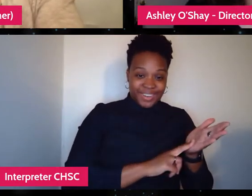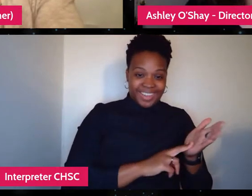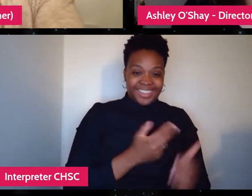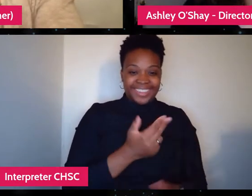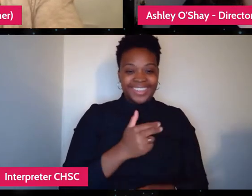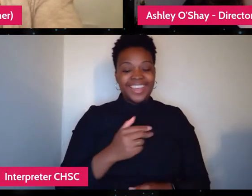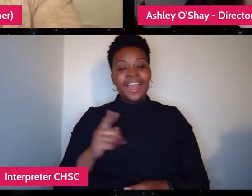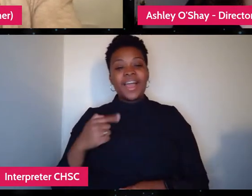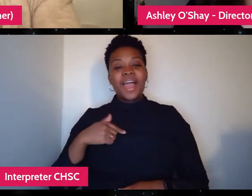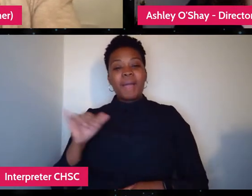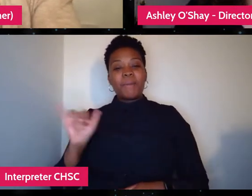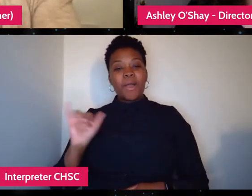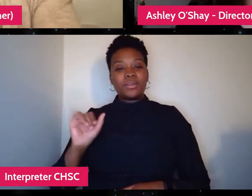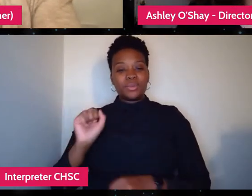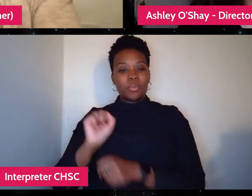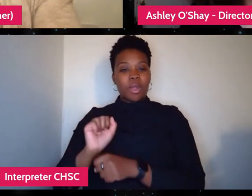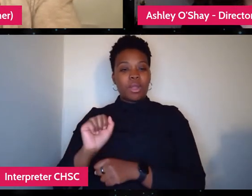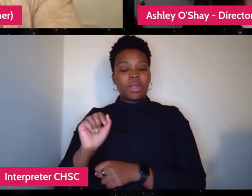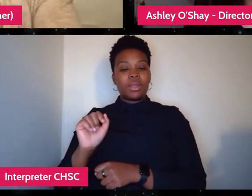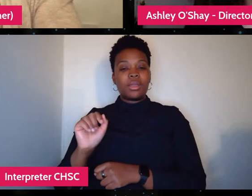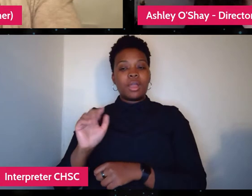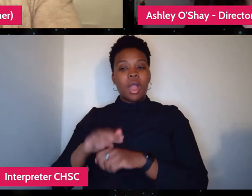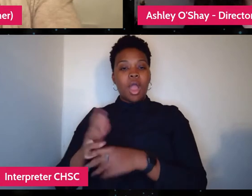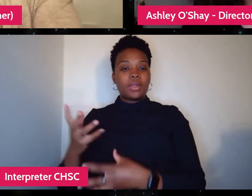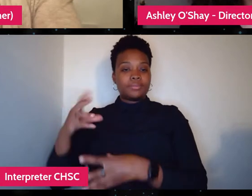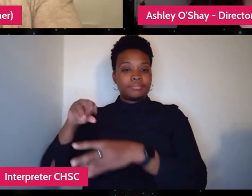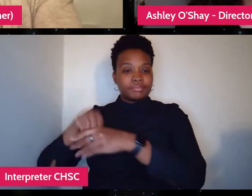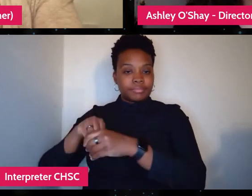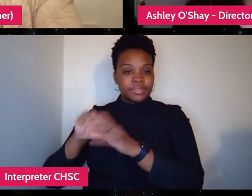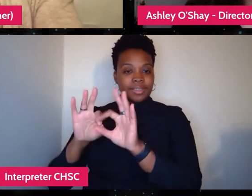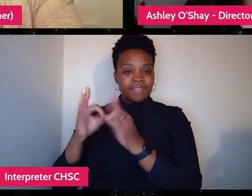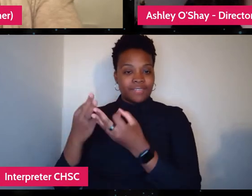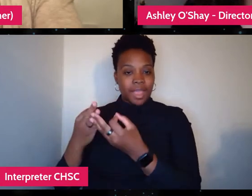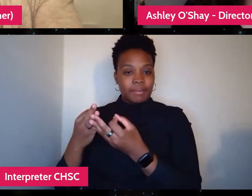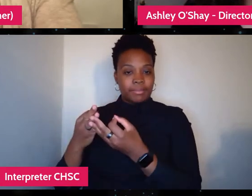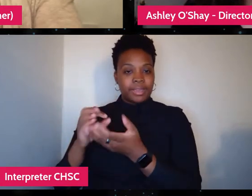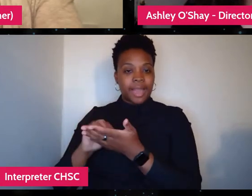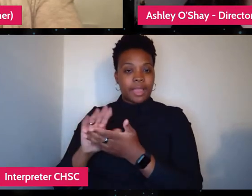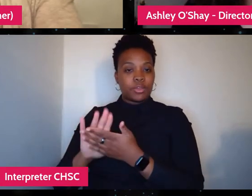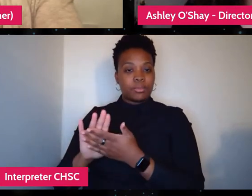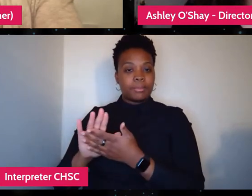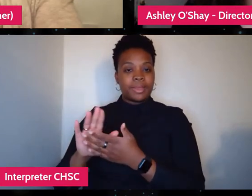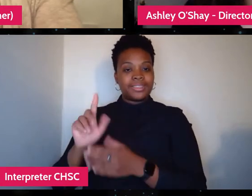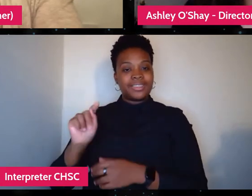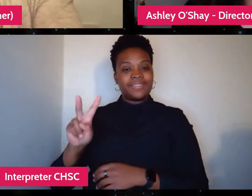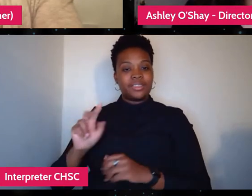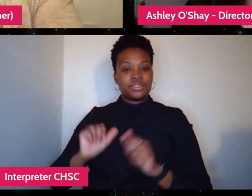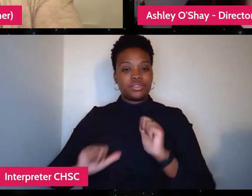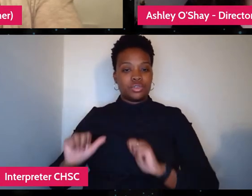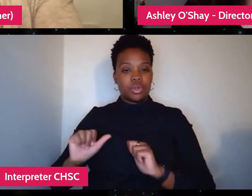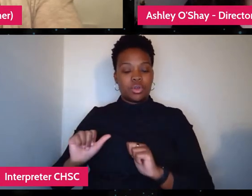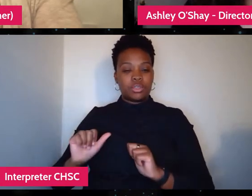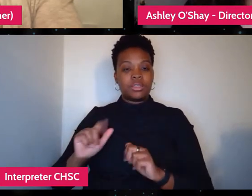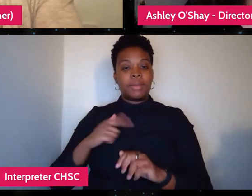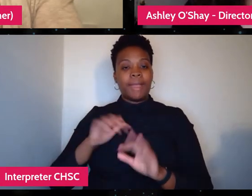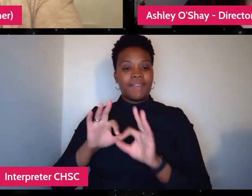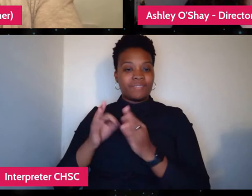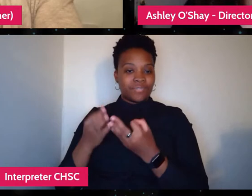on a participatory family docuseries about my family patriarch from Mobile